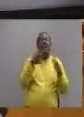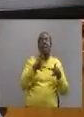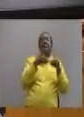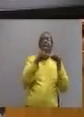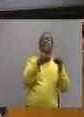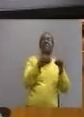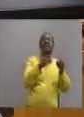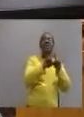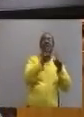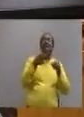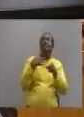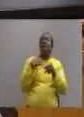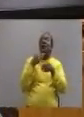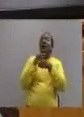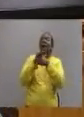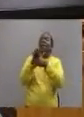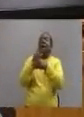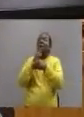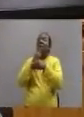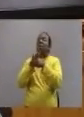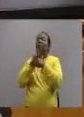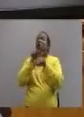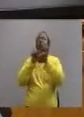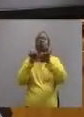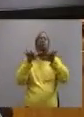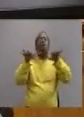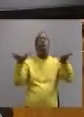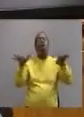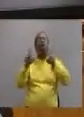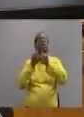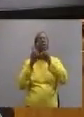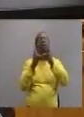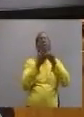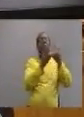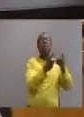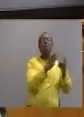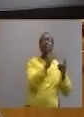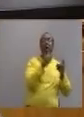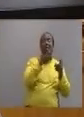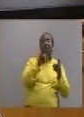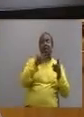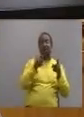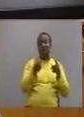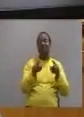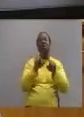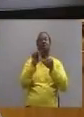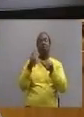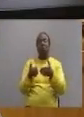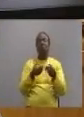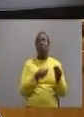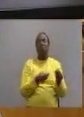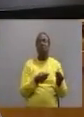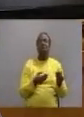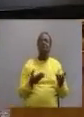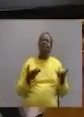to each and every organ of state which Cabinet authorizes to apply for application of this bill. It's